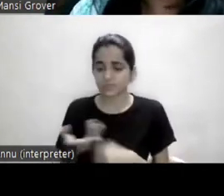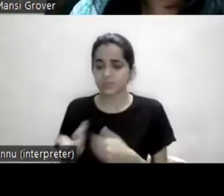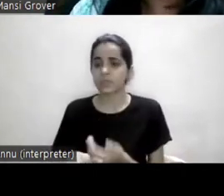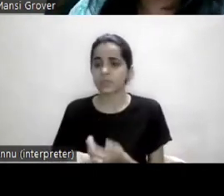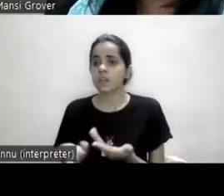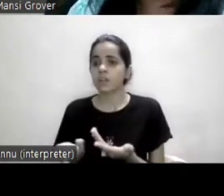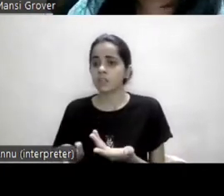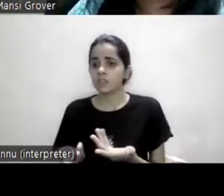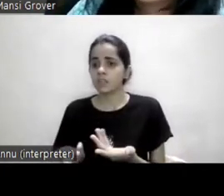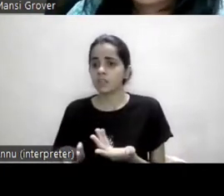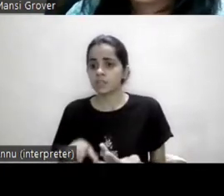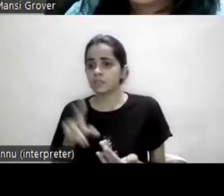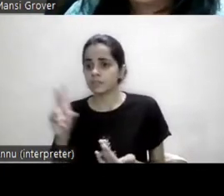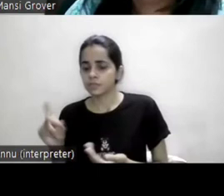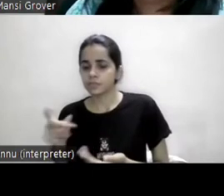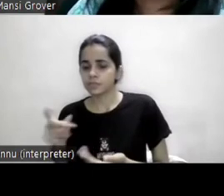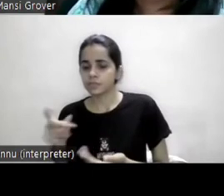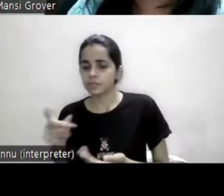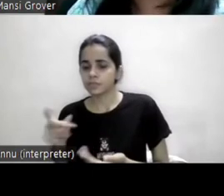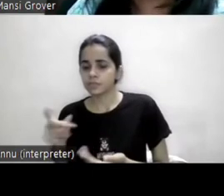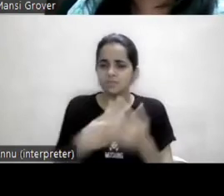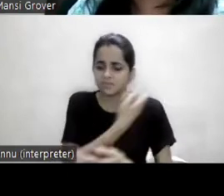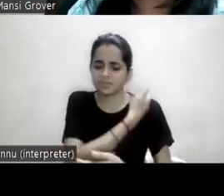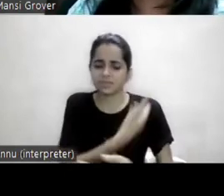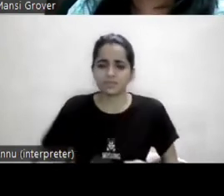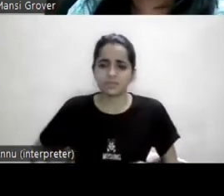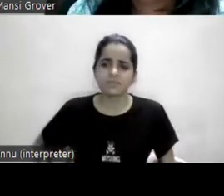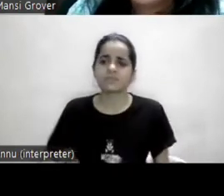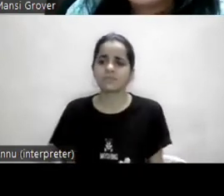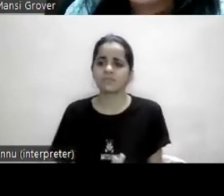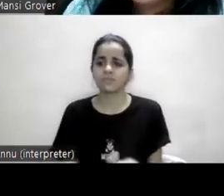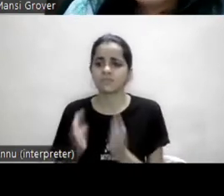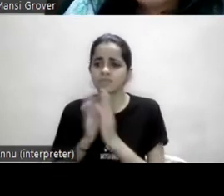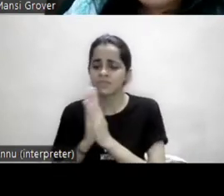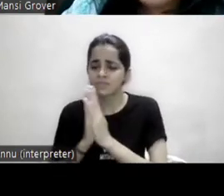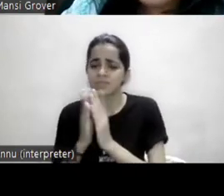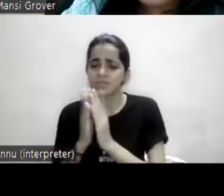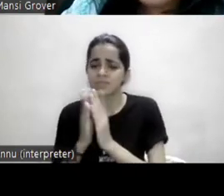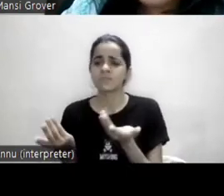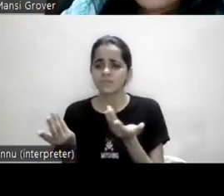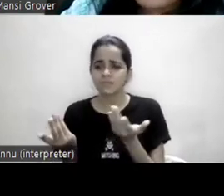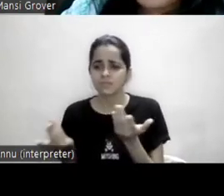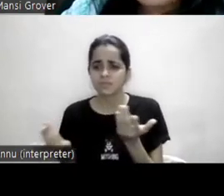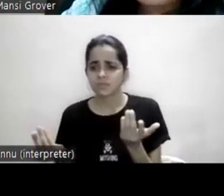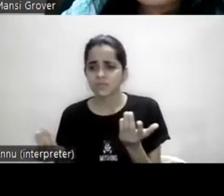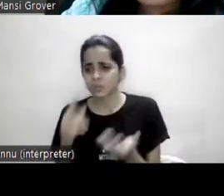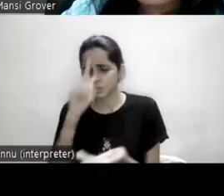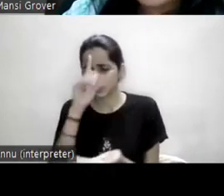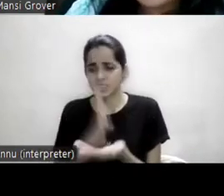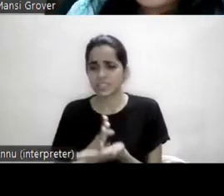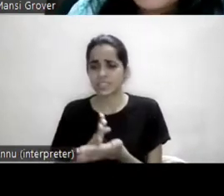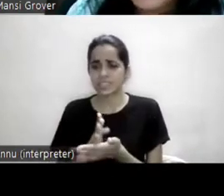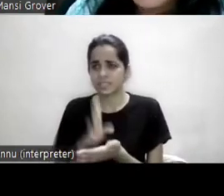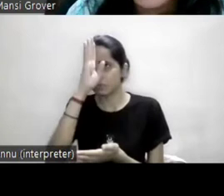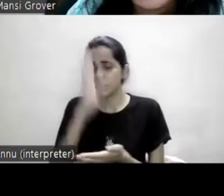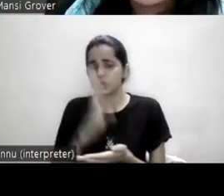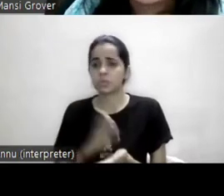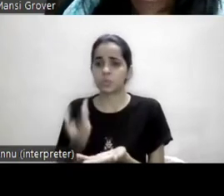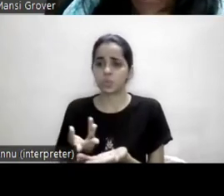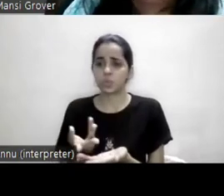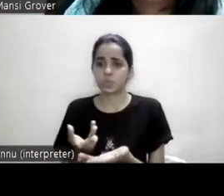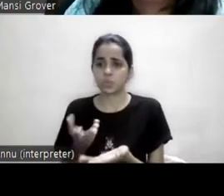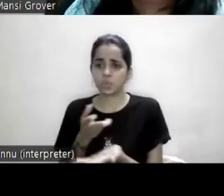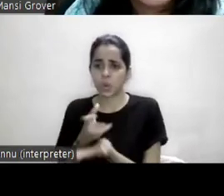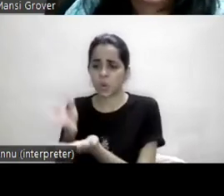you know, through a religious gaze, through a gaze where, you know, you are treated, you know, you are taken to